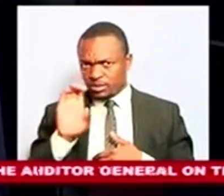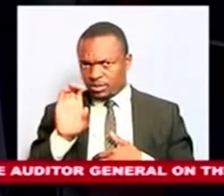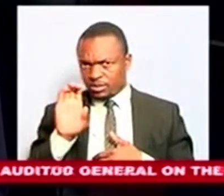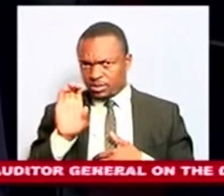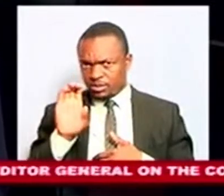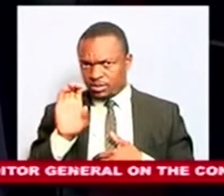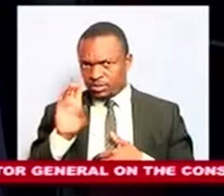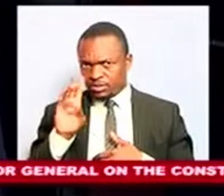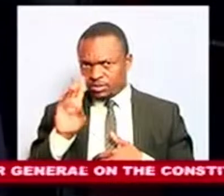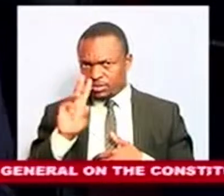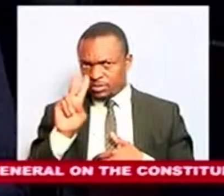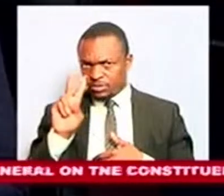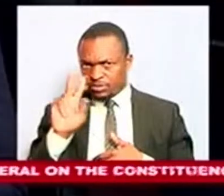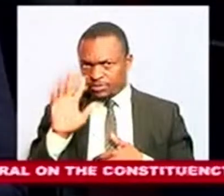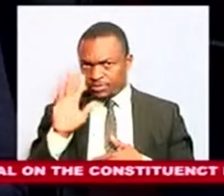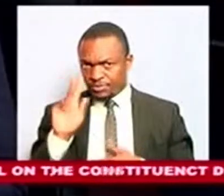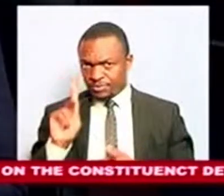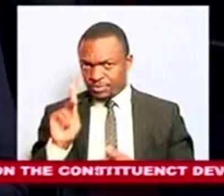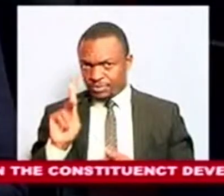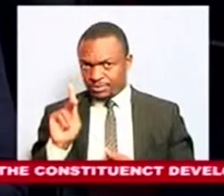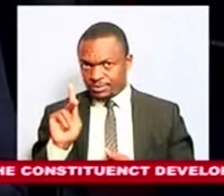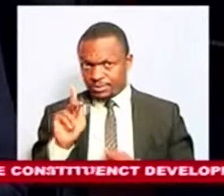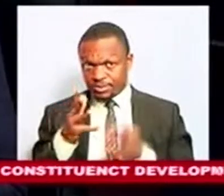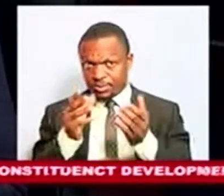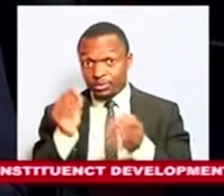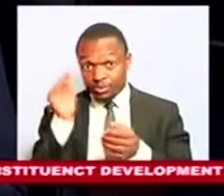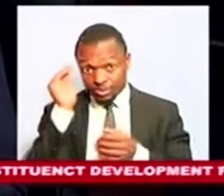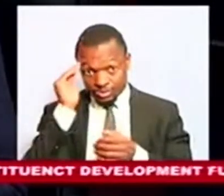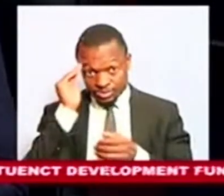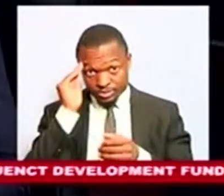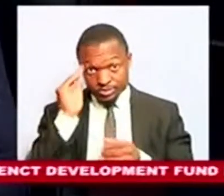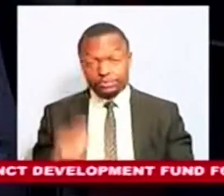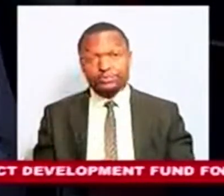263,325 kwacha. I want to find out